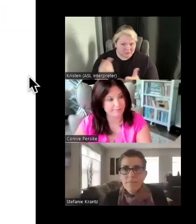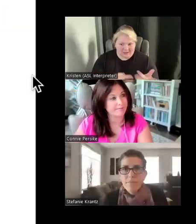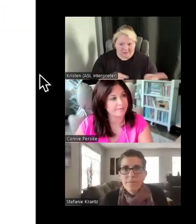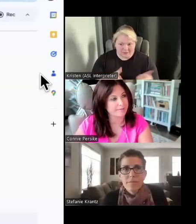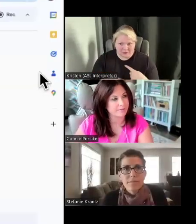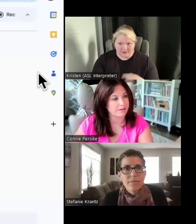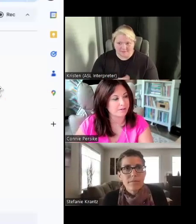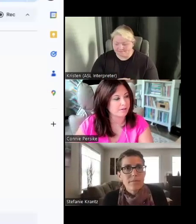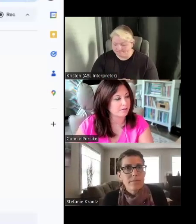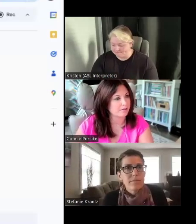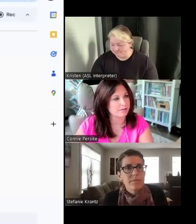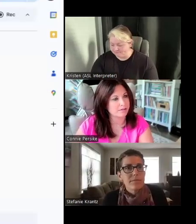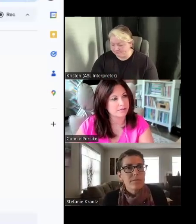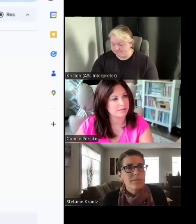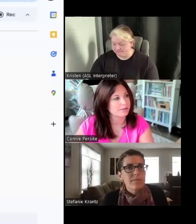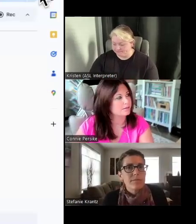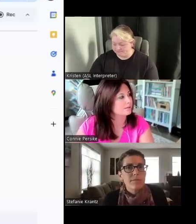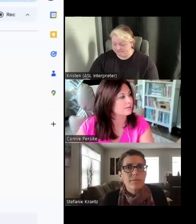Okay.